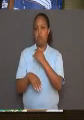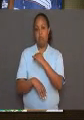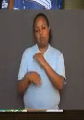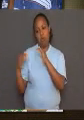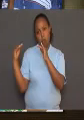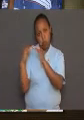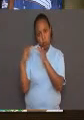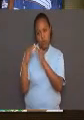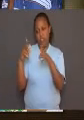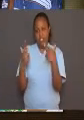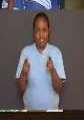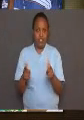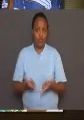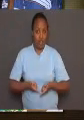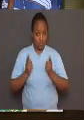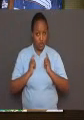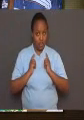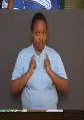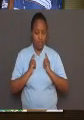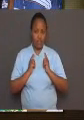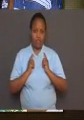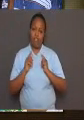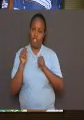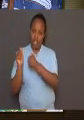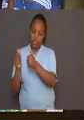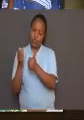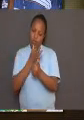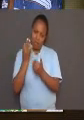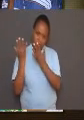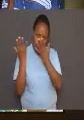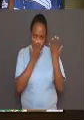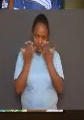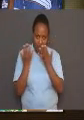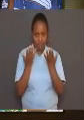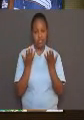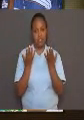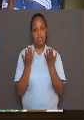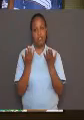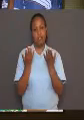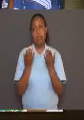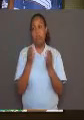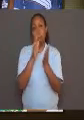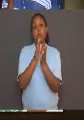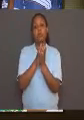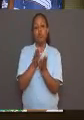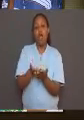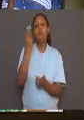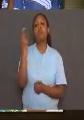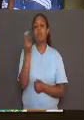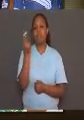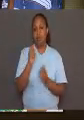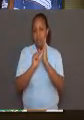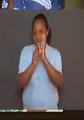equal opportunities to do well in their studies by using school resources, like